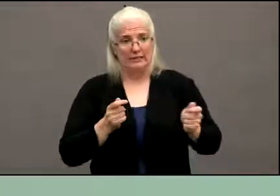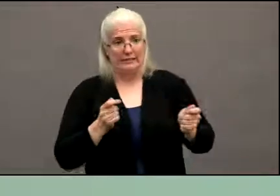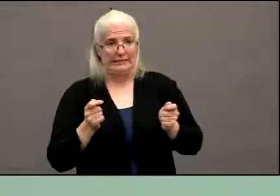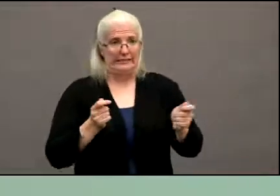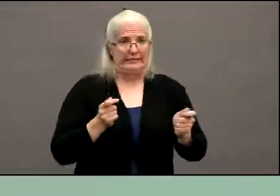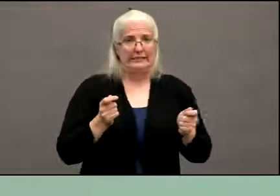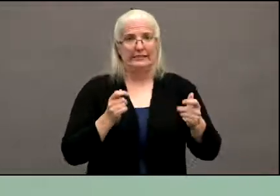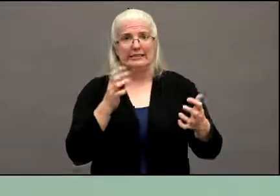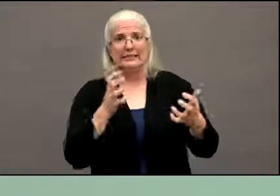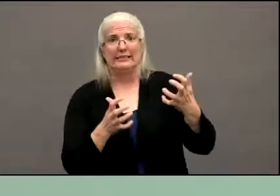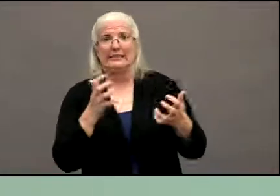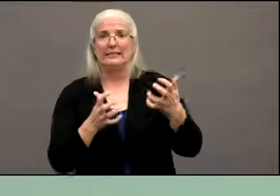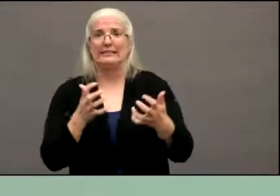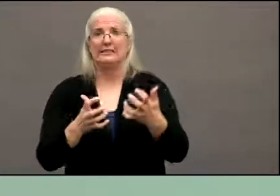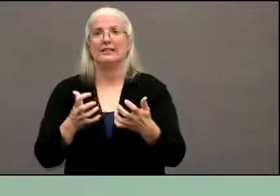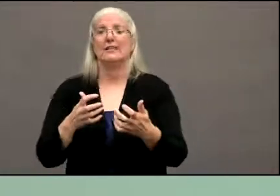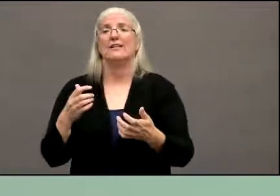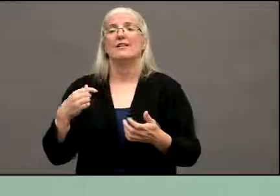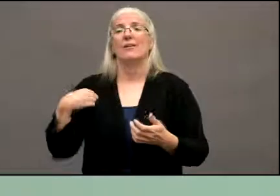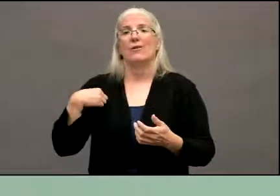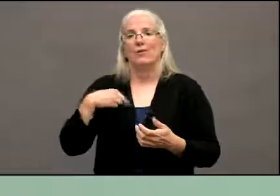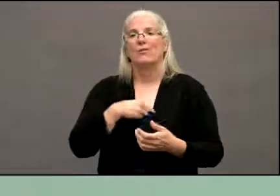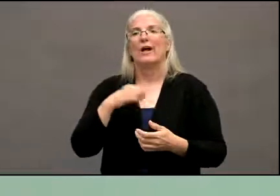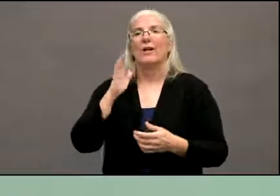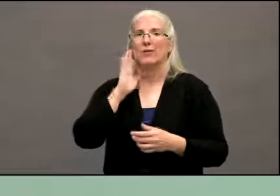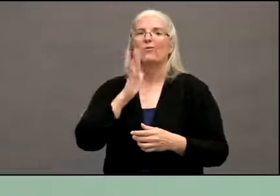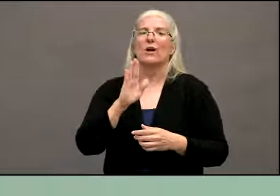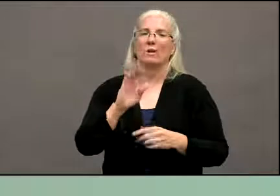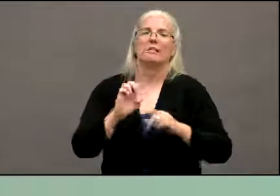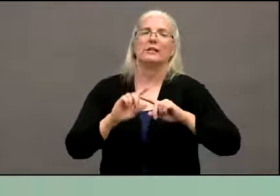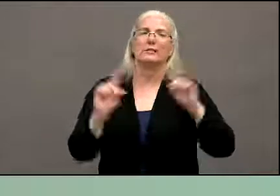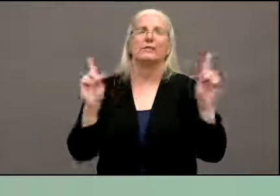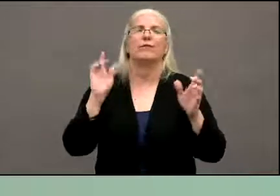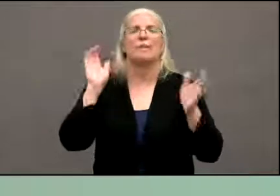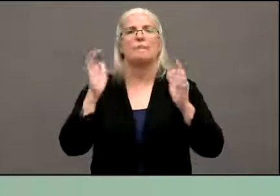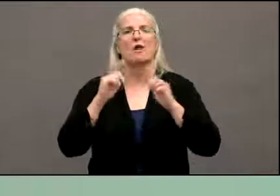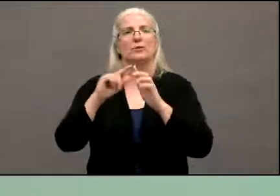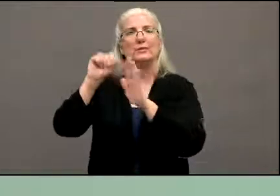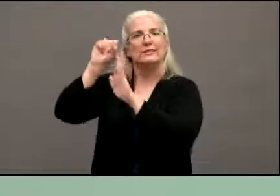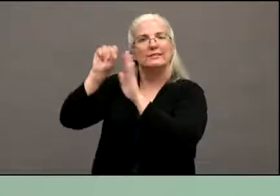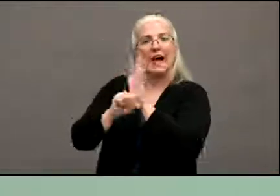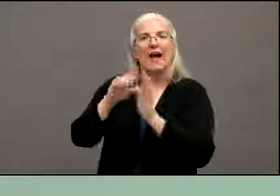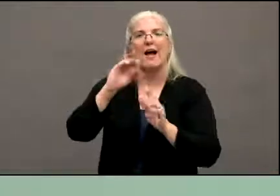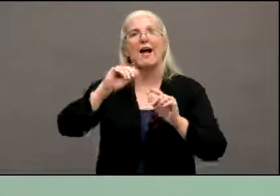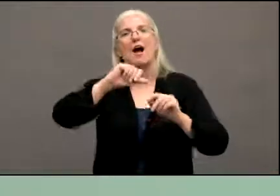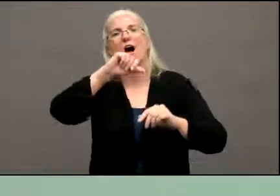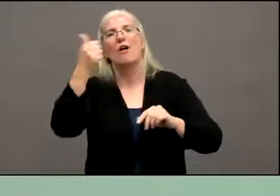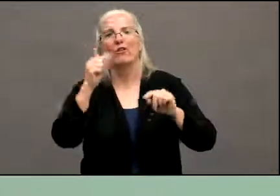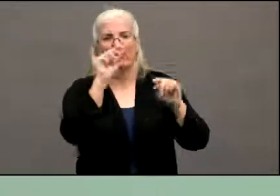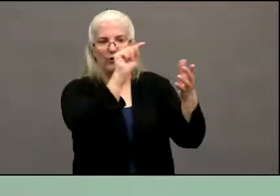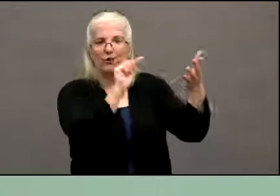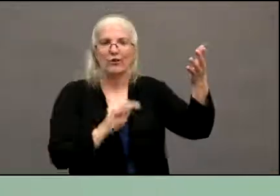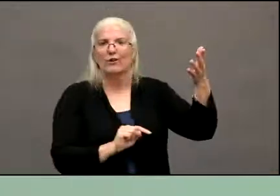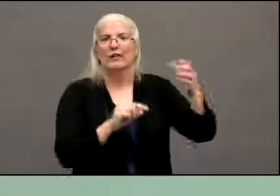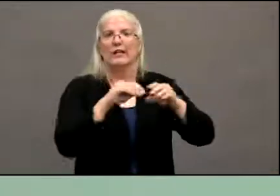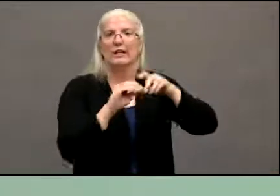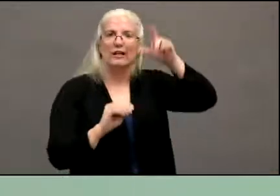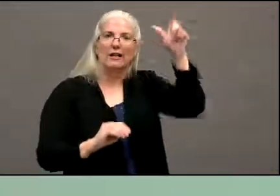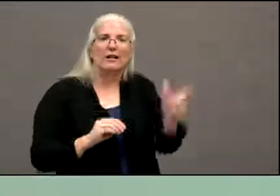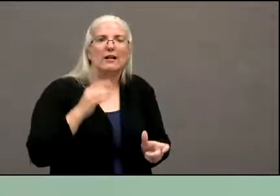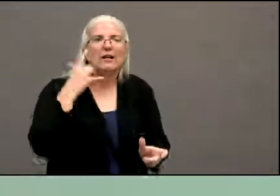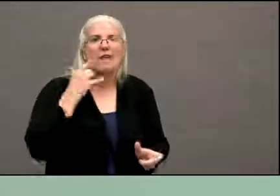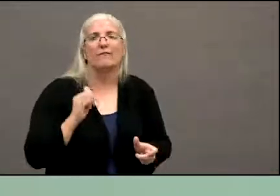be a little different from the state. And at the same time, the rule has always been that between the state and the